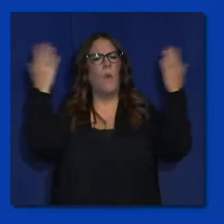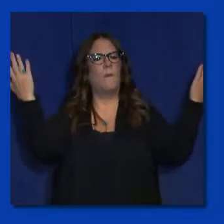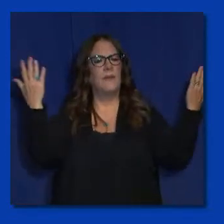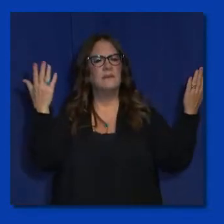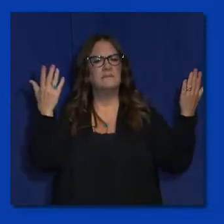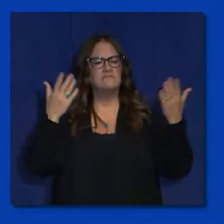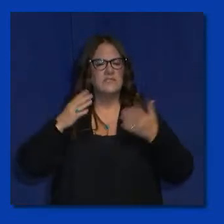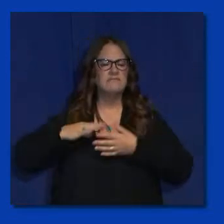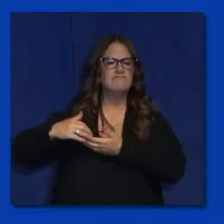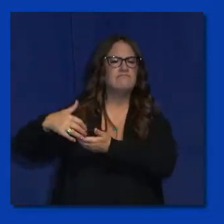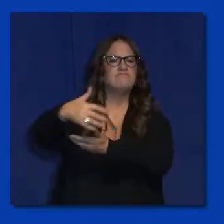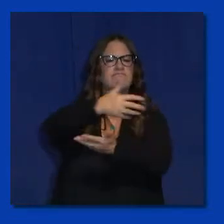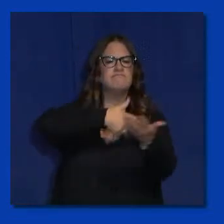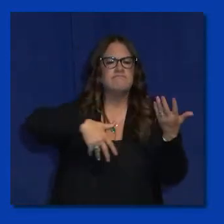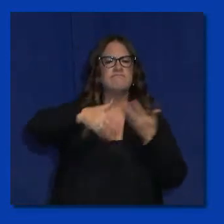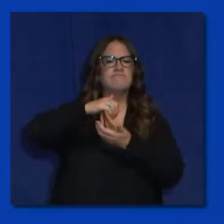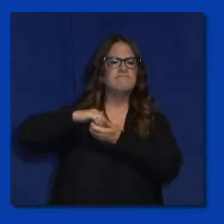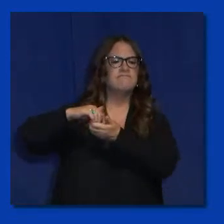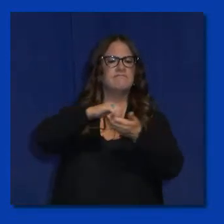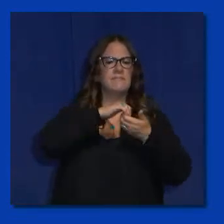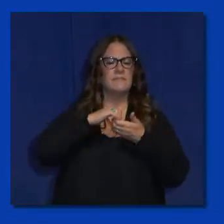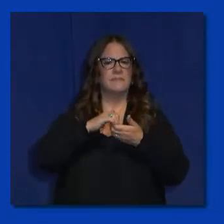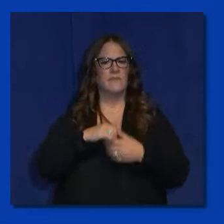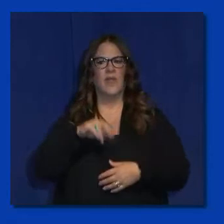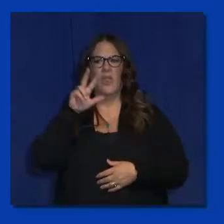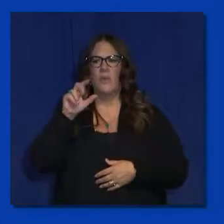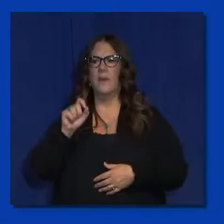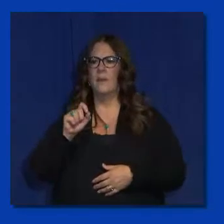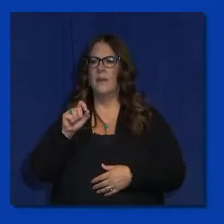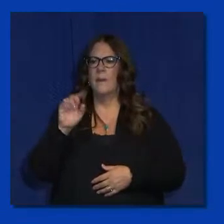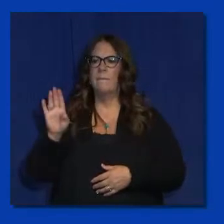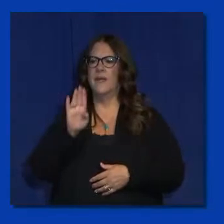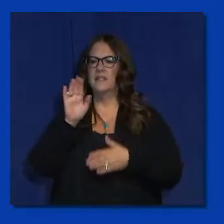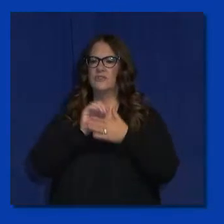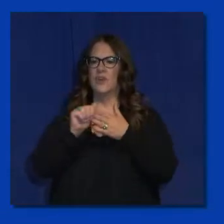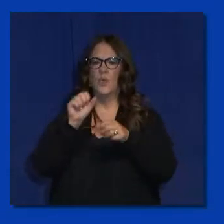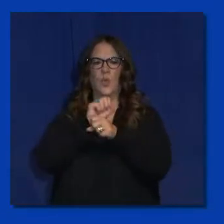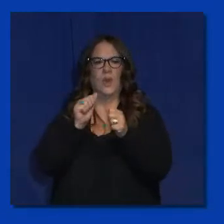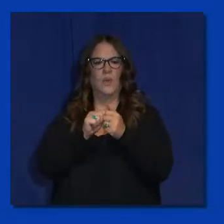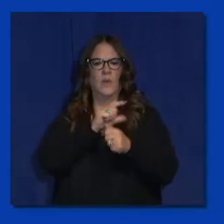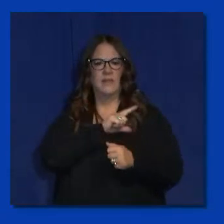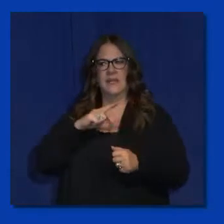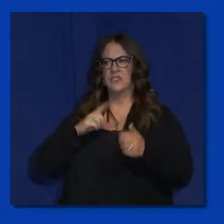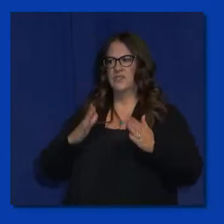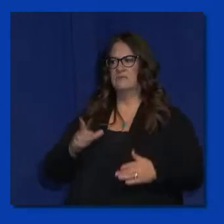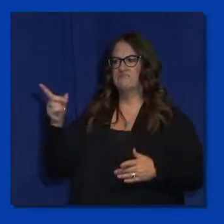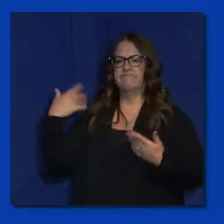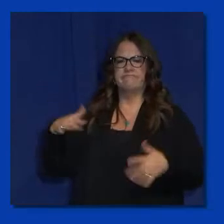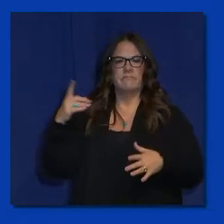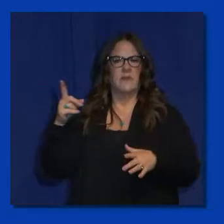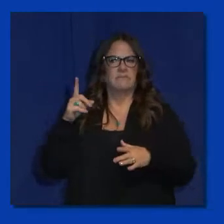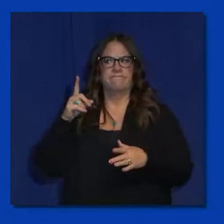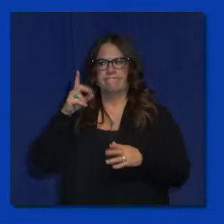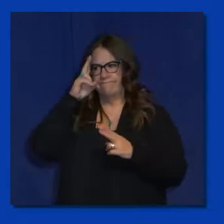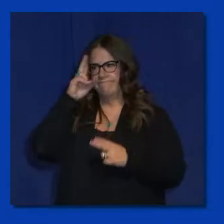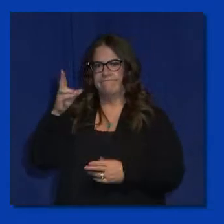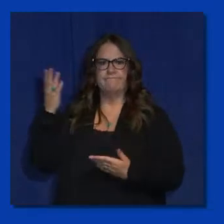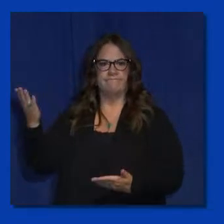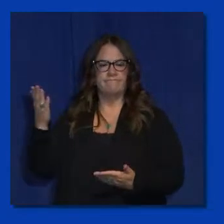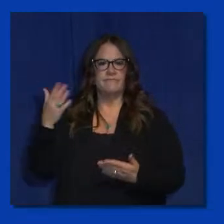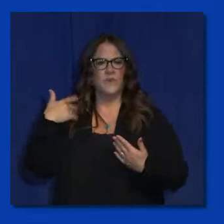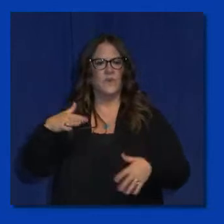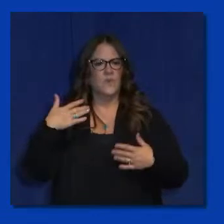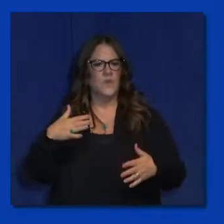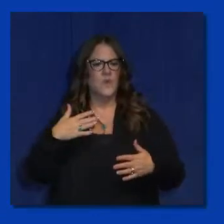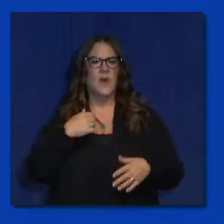figuratively. $3 billion working with the legislature. So much credit they deserve to do community schools last year, and we're putting